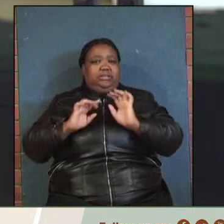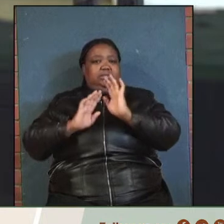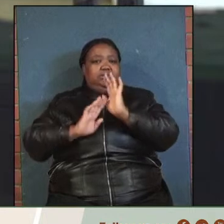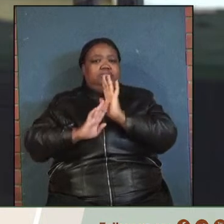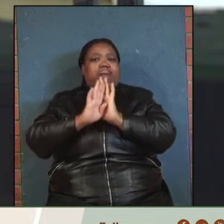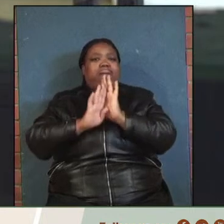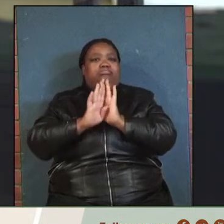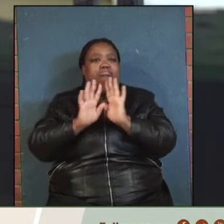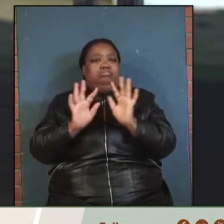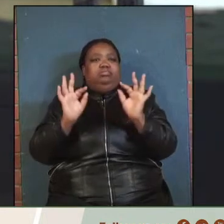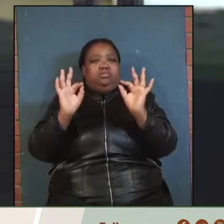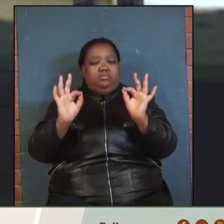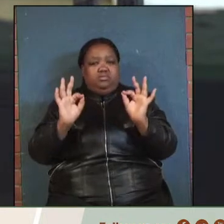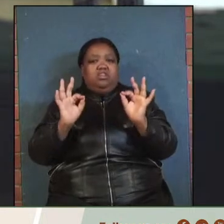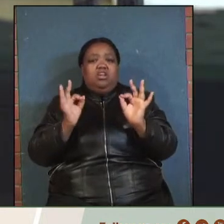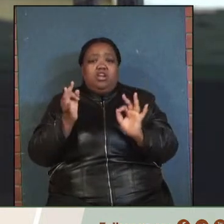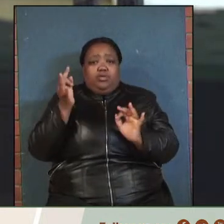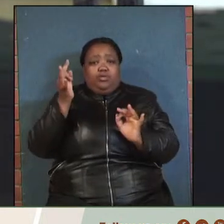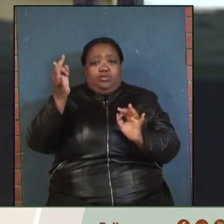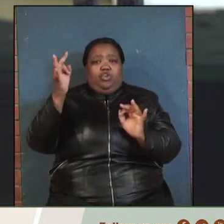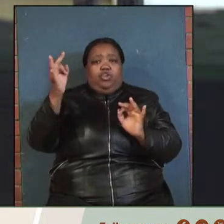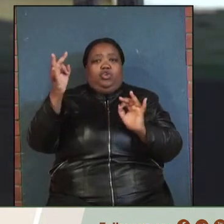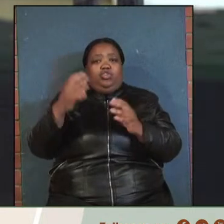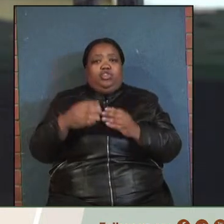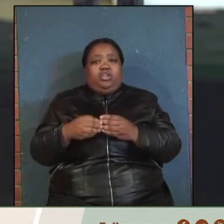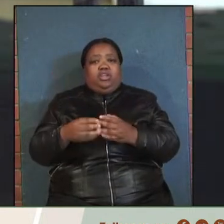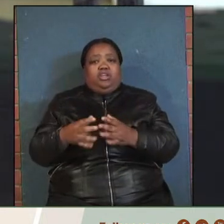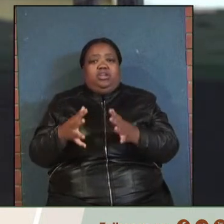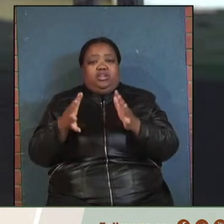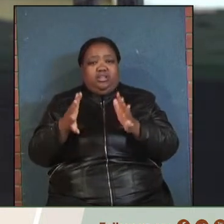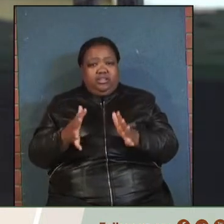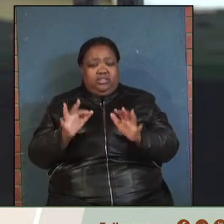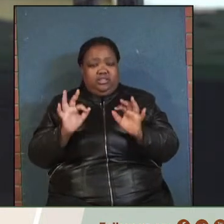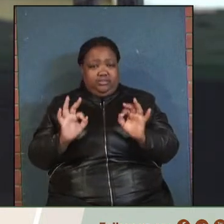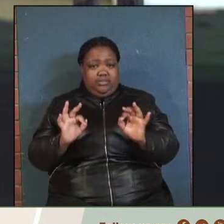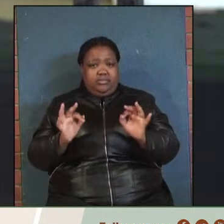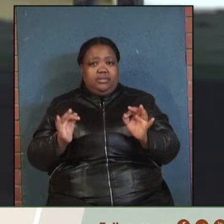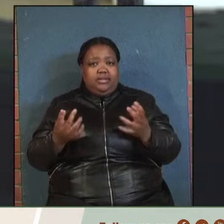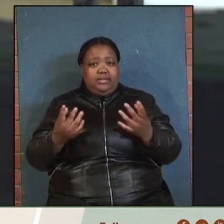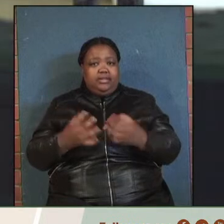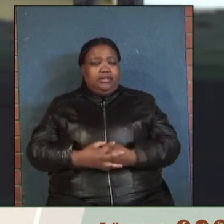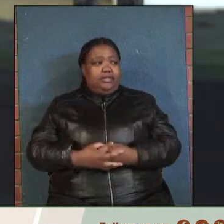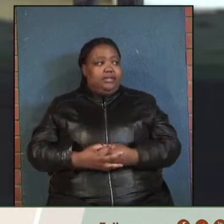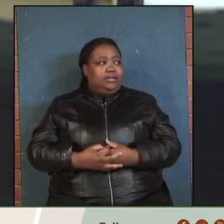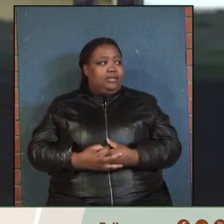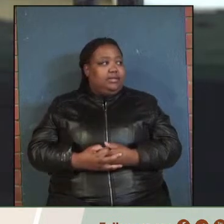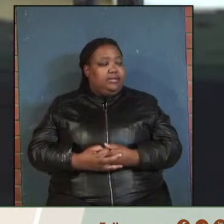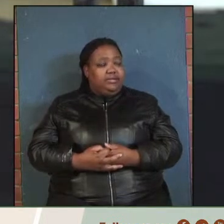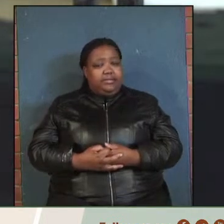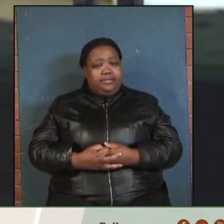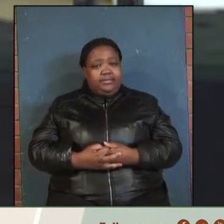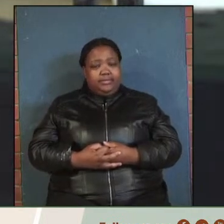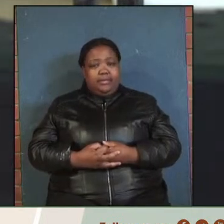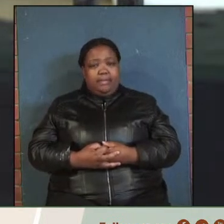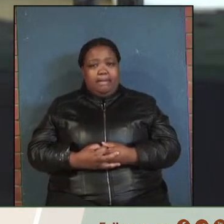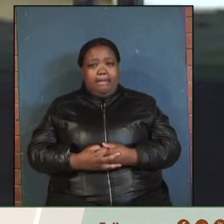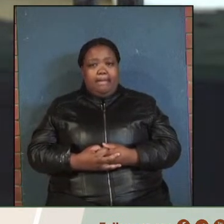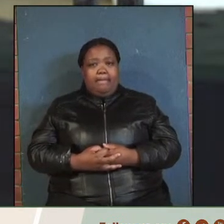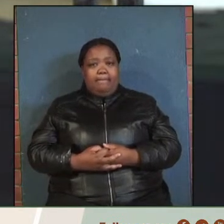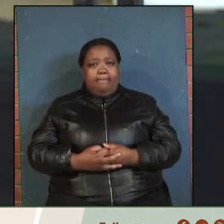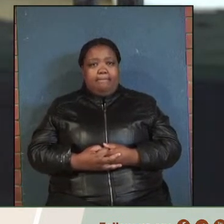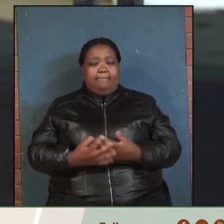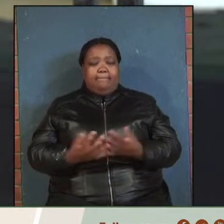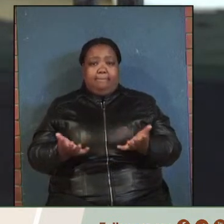and competent future leaders. But let us go deeper before we go higher. It is beyond a fact